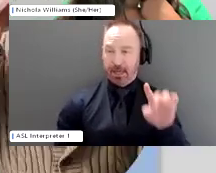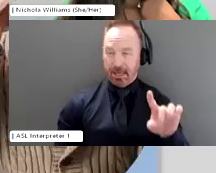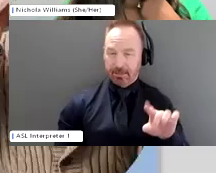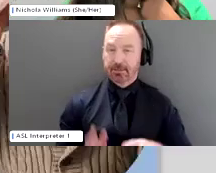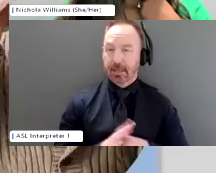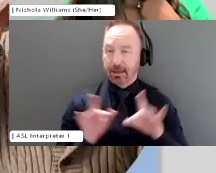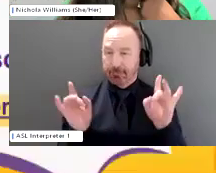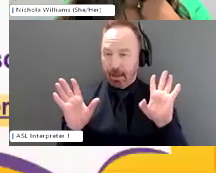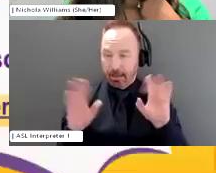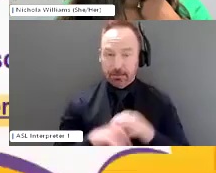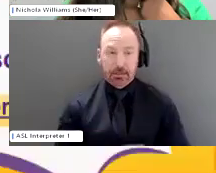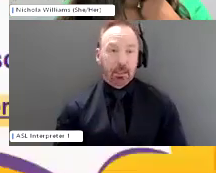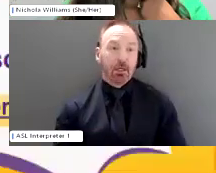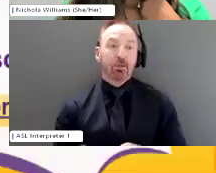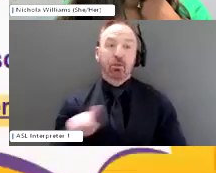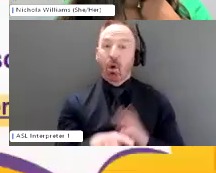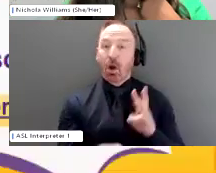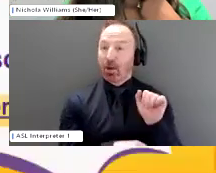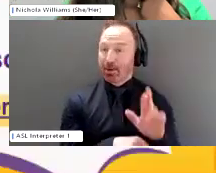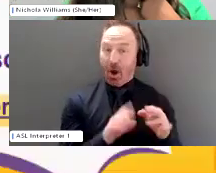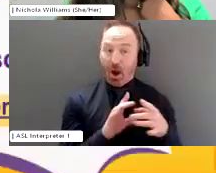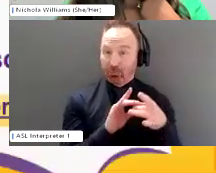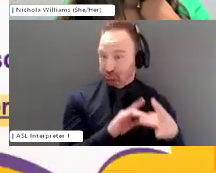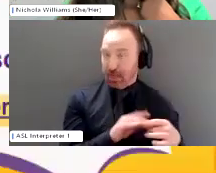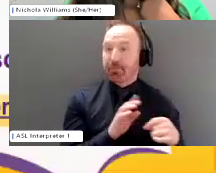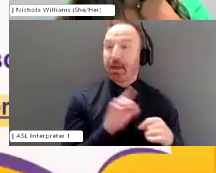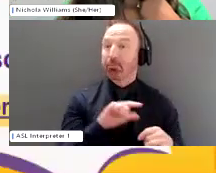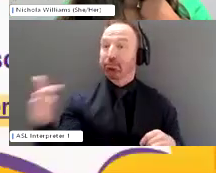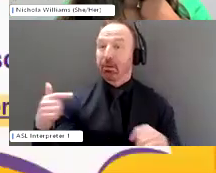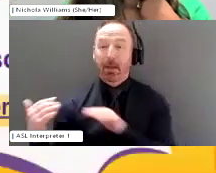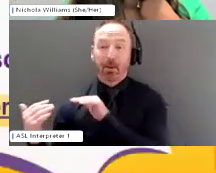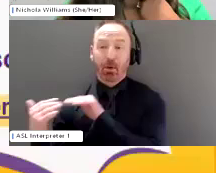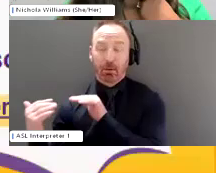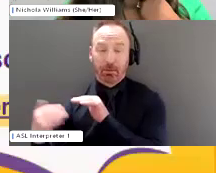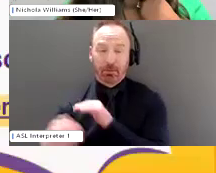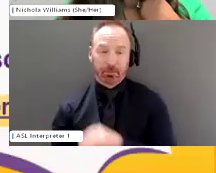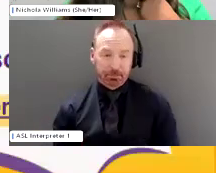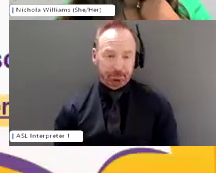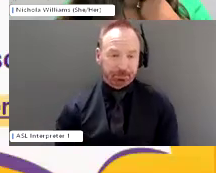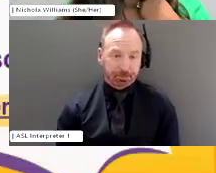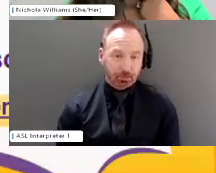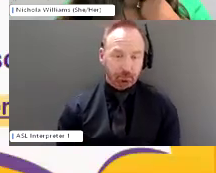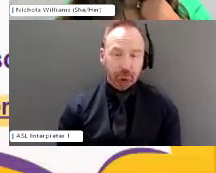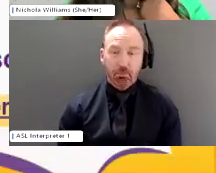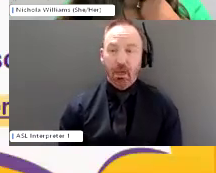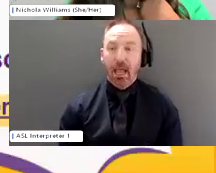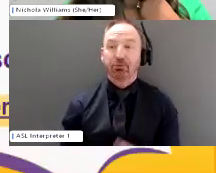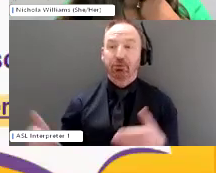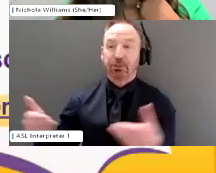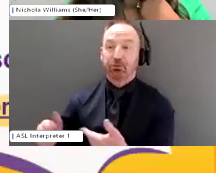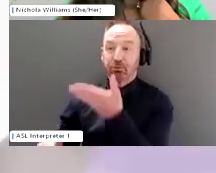as well. So I would like to turn it over to my colleague as well, and just to introduce her